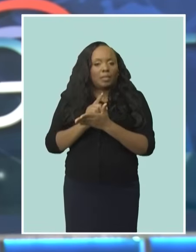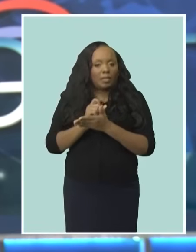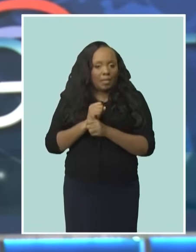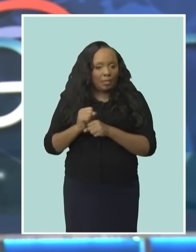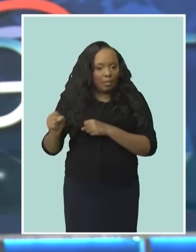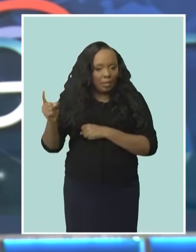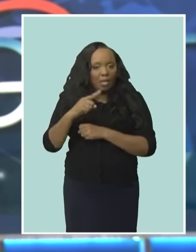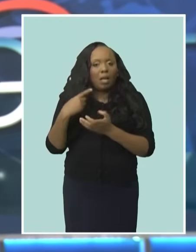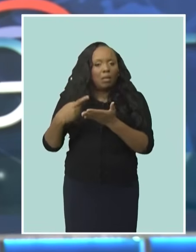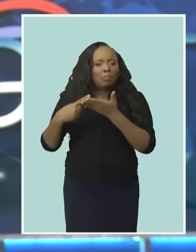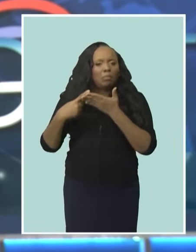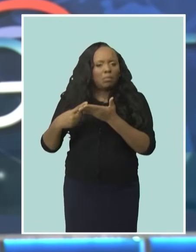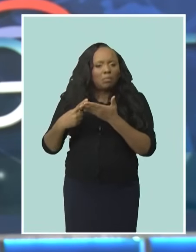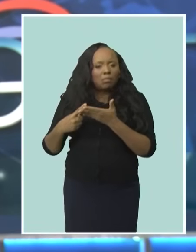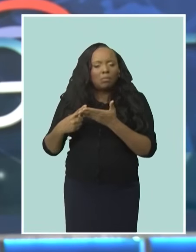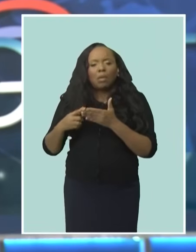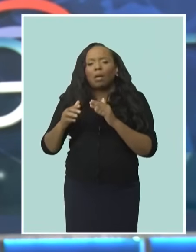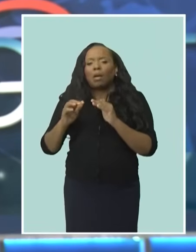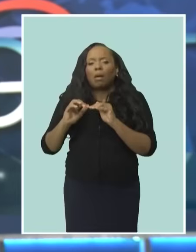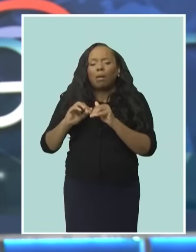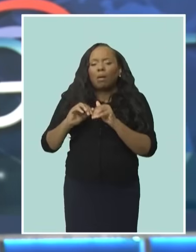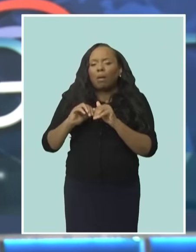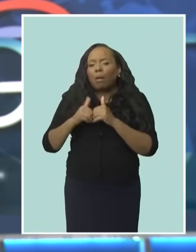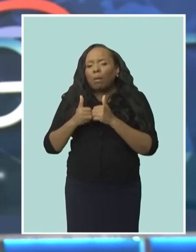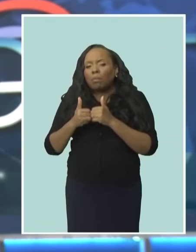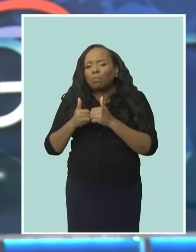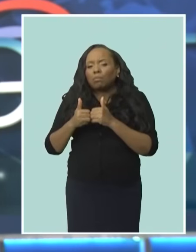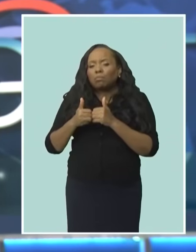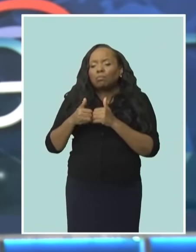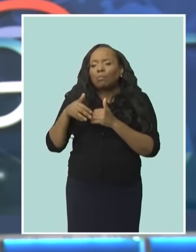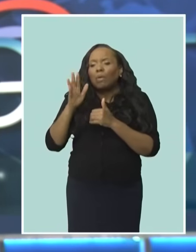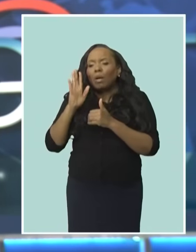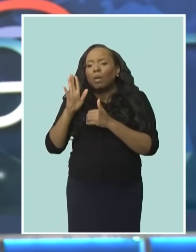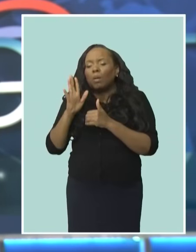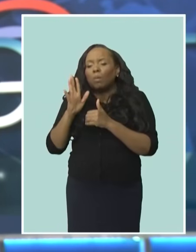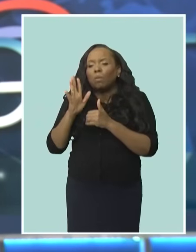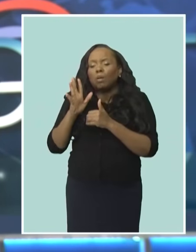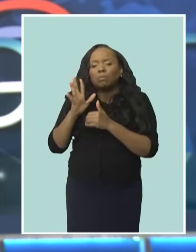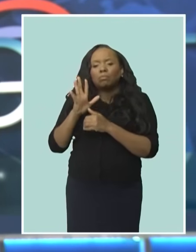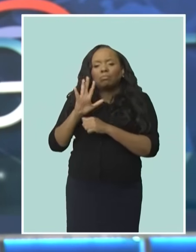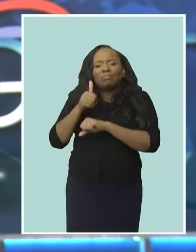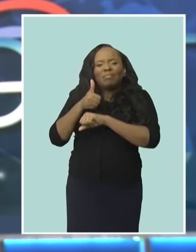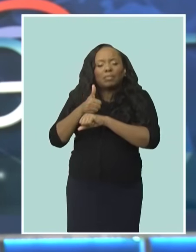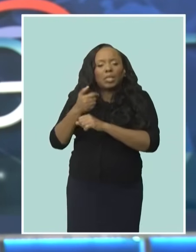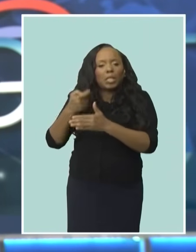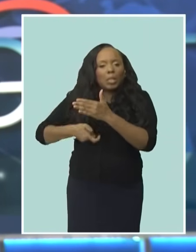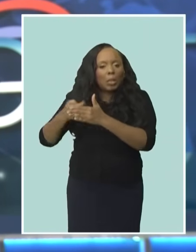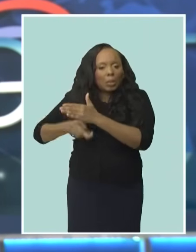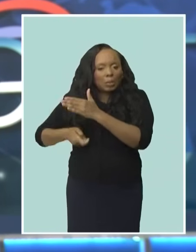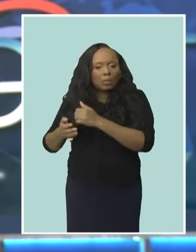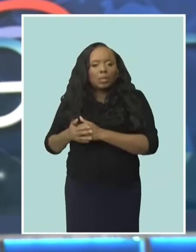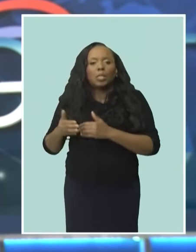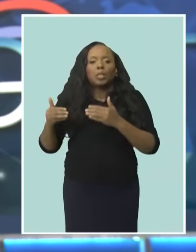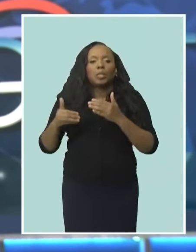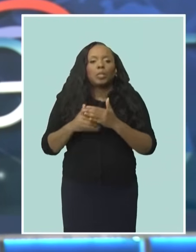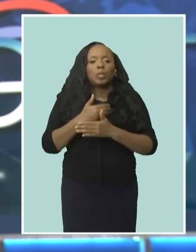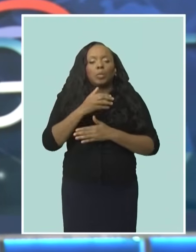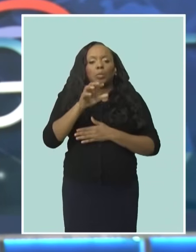ongoing regarding how and when the fees will be implemented. Newly appointed dock manager McAndrew Otley says